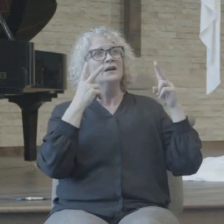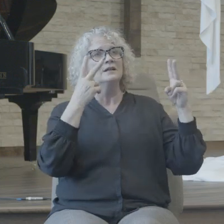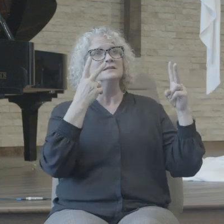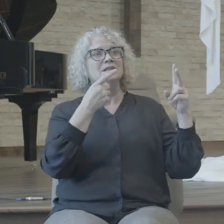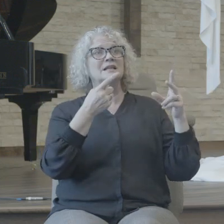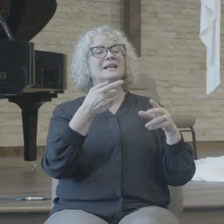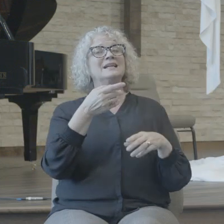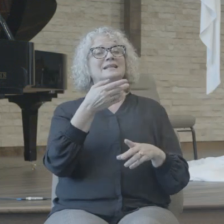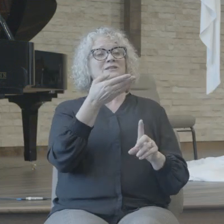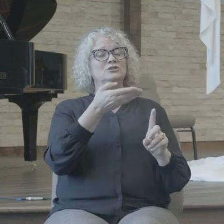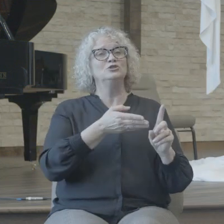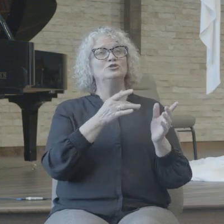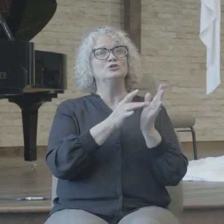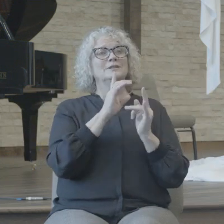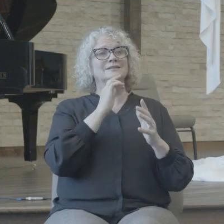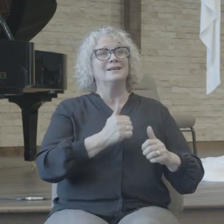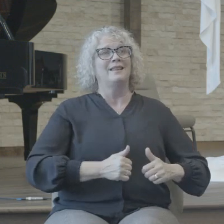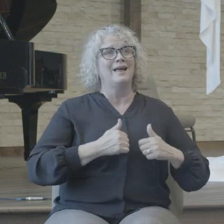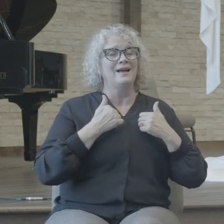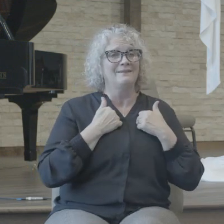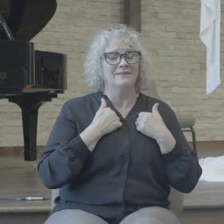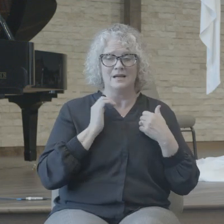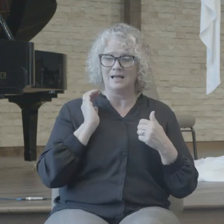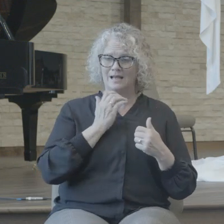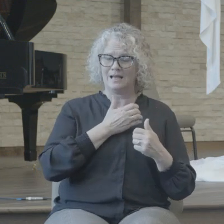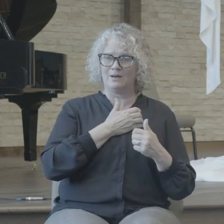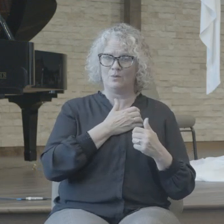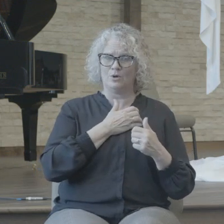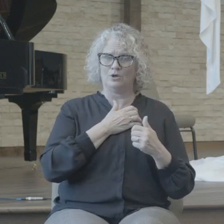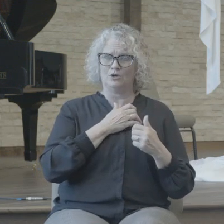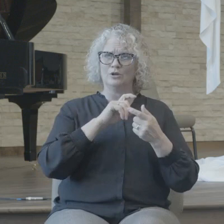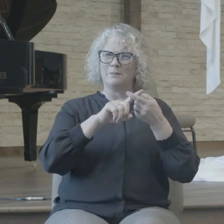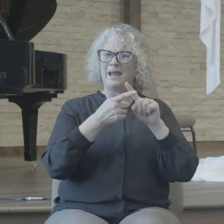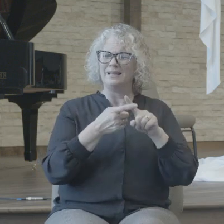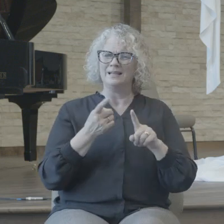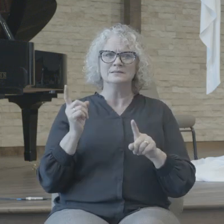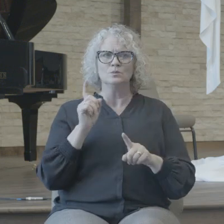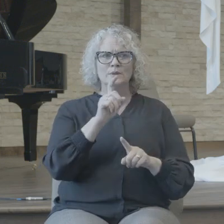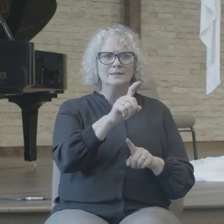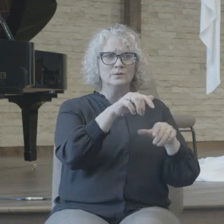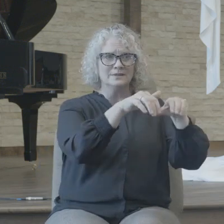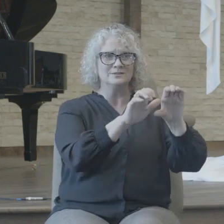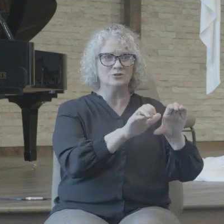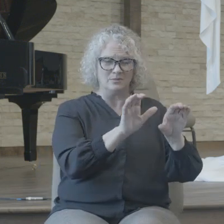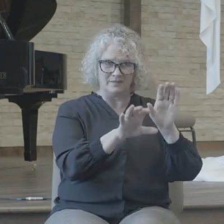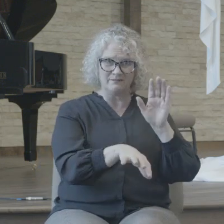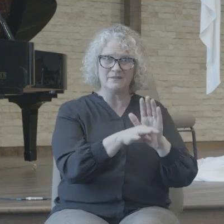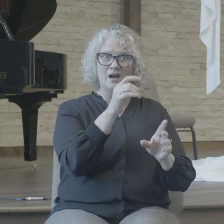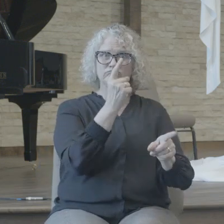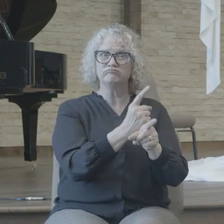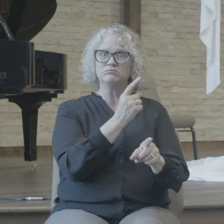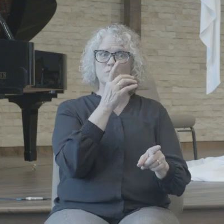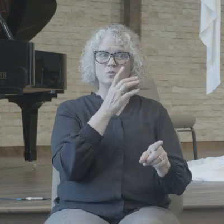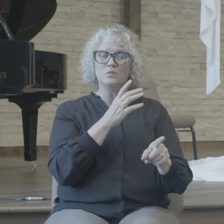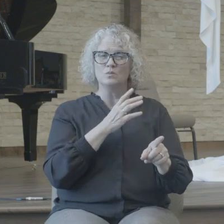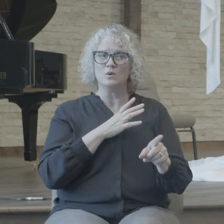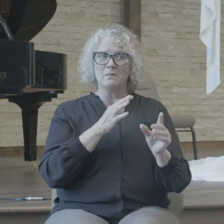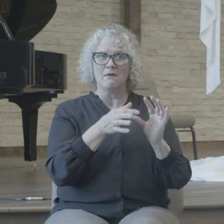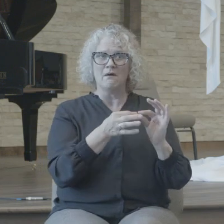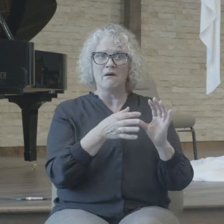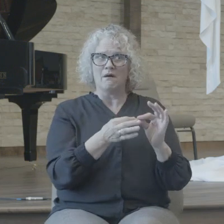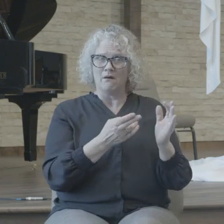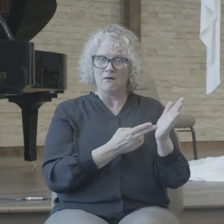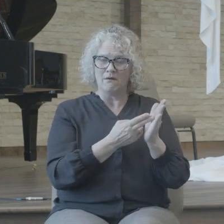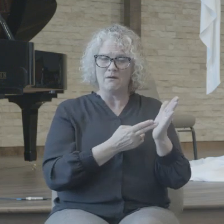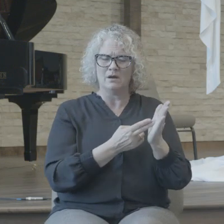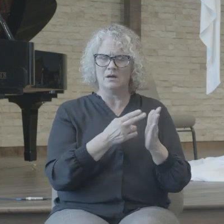alive. Then some of our companions went to the tomb and found it just as the women had said, but they did